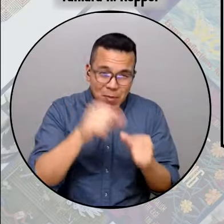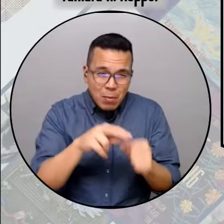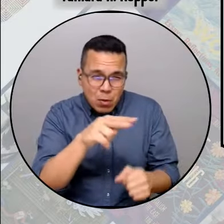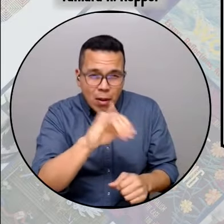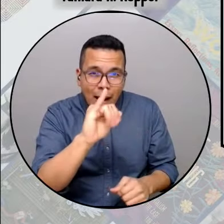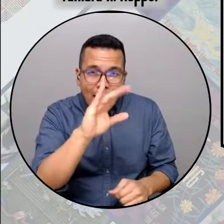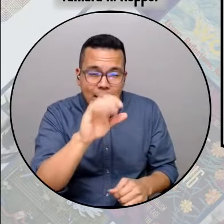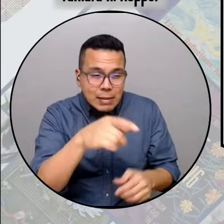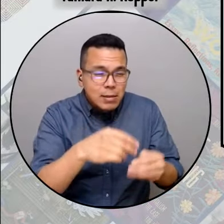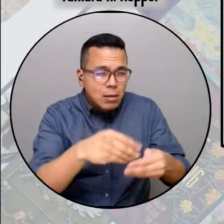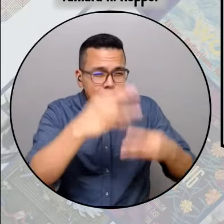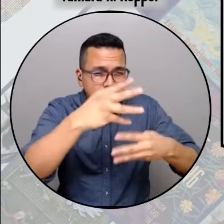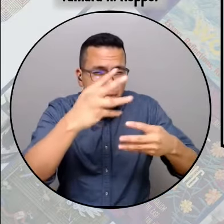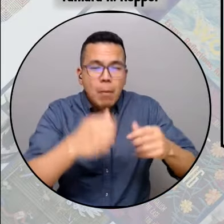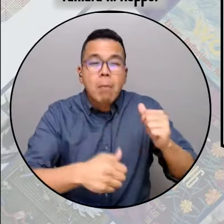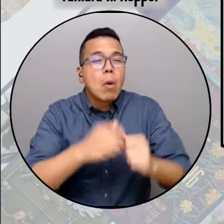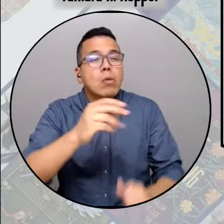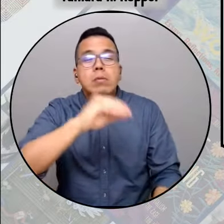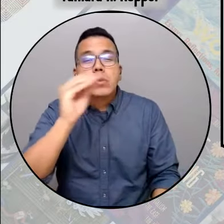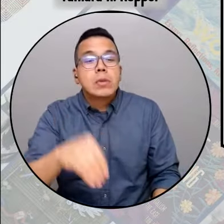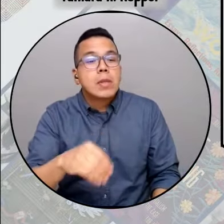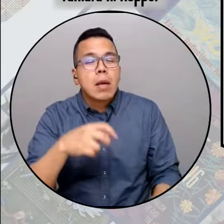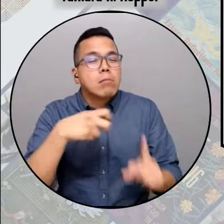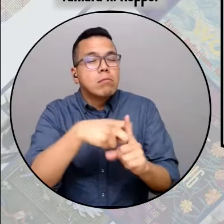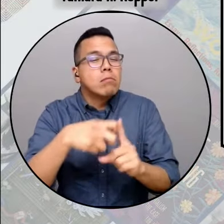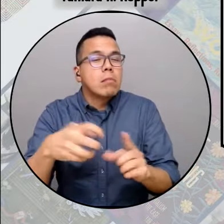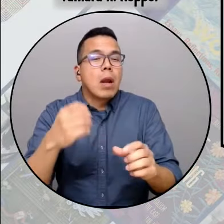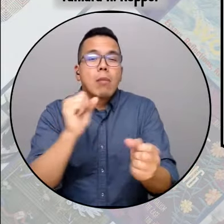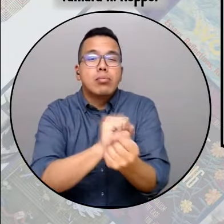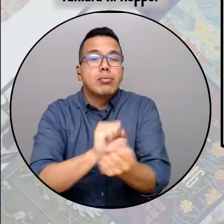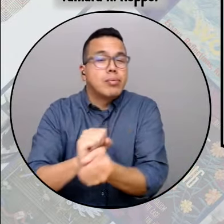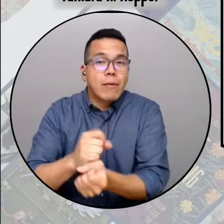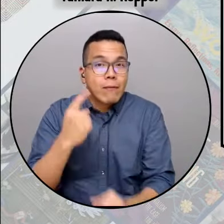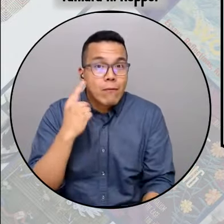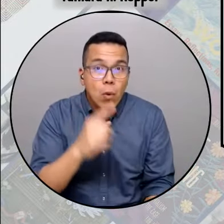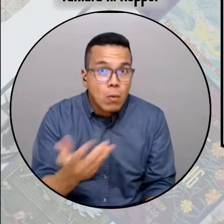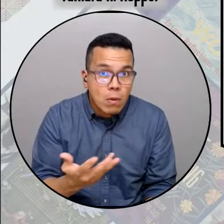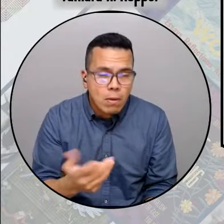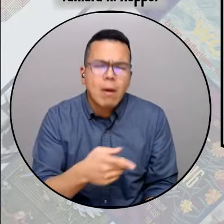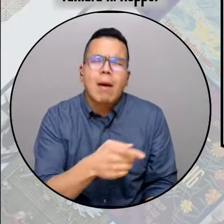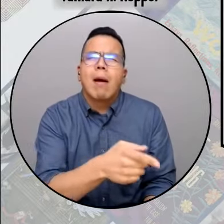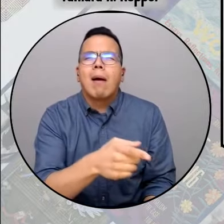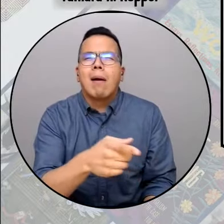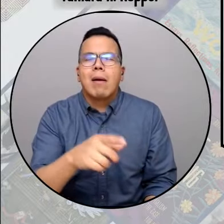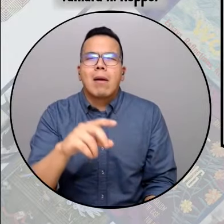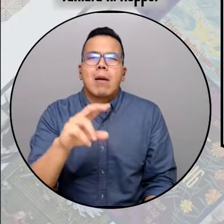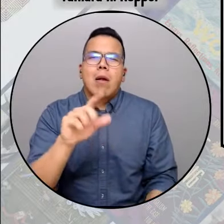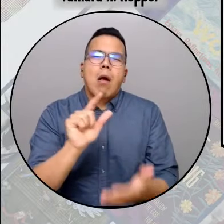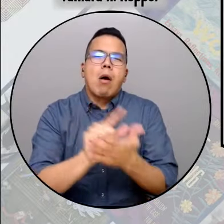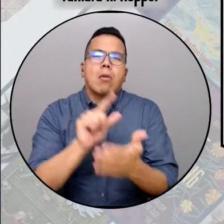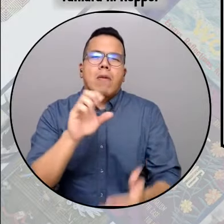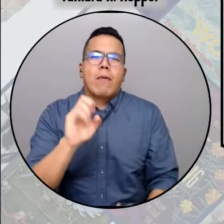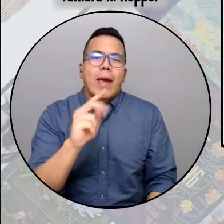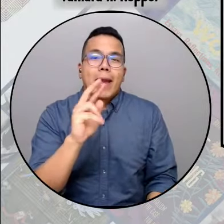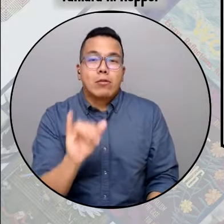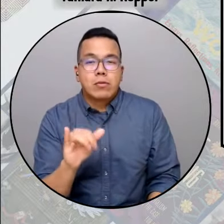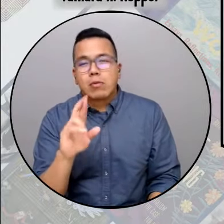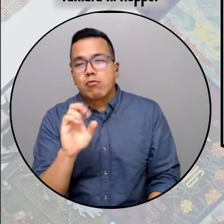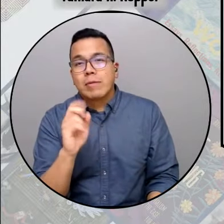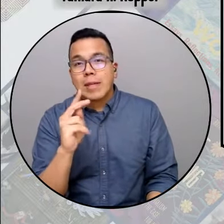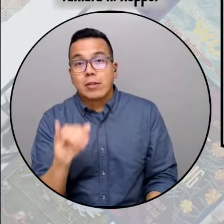that they had apprehended people for. So in 1924, this is when, after July